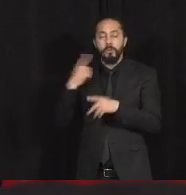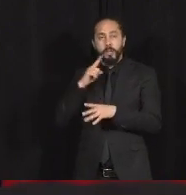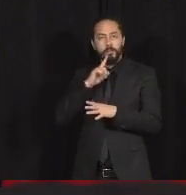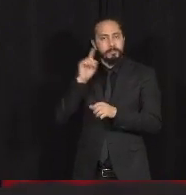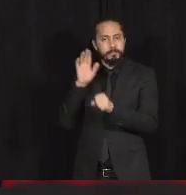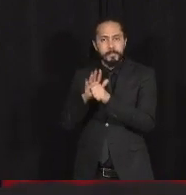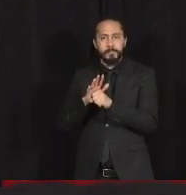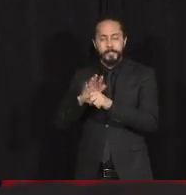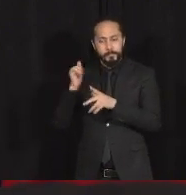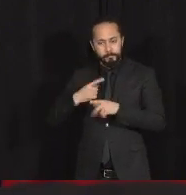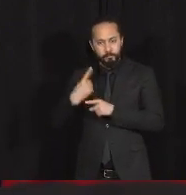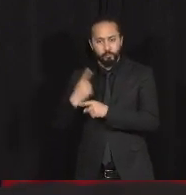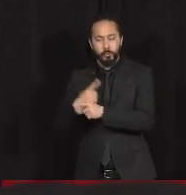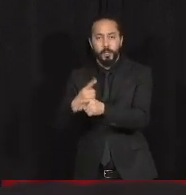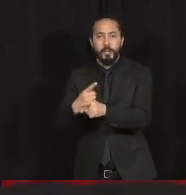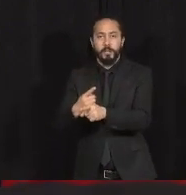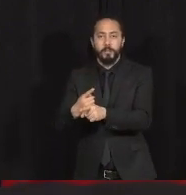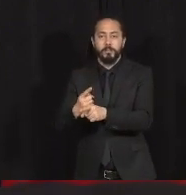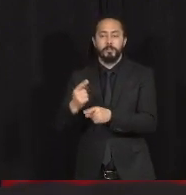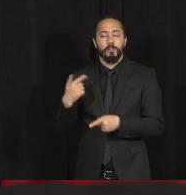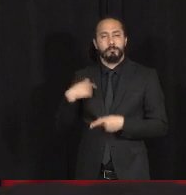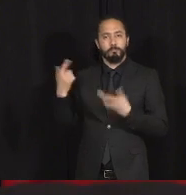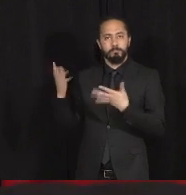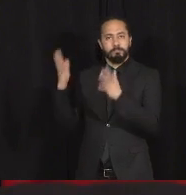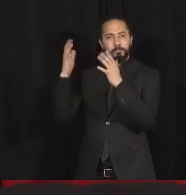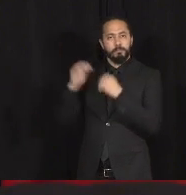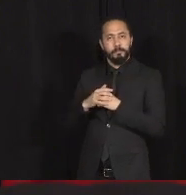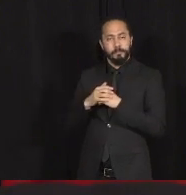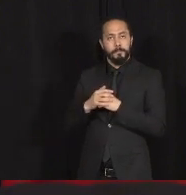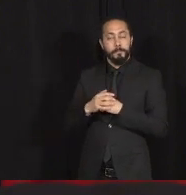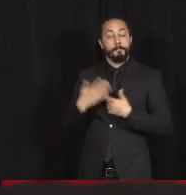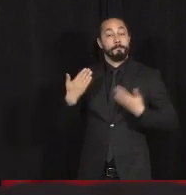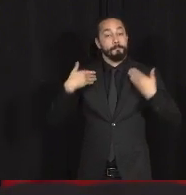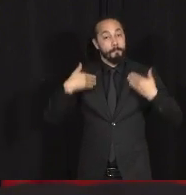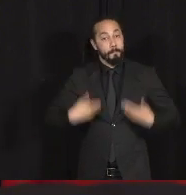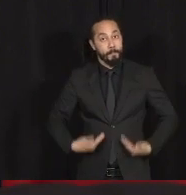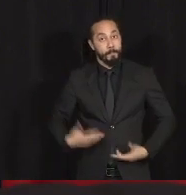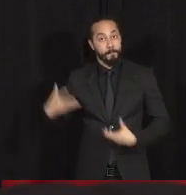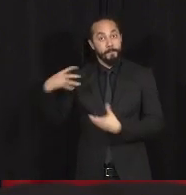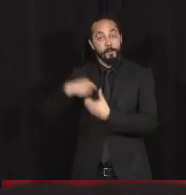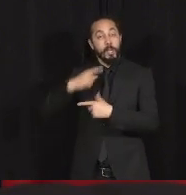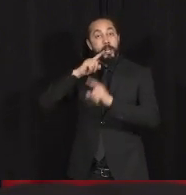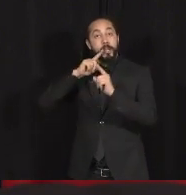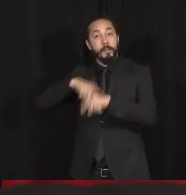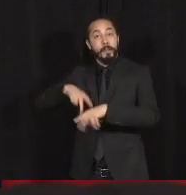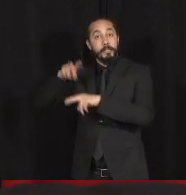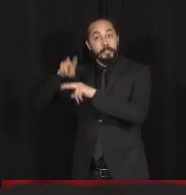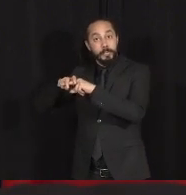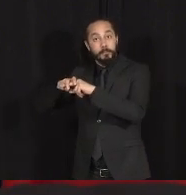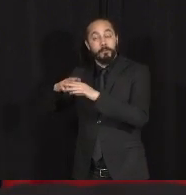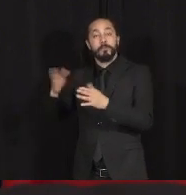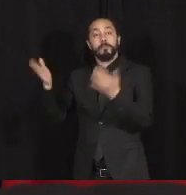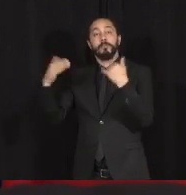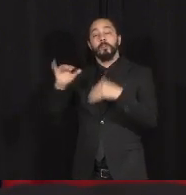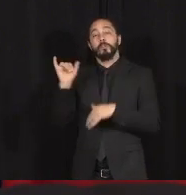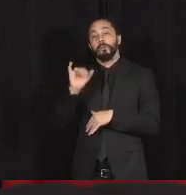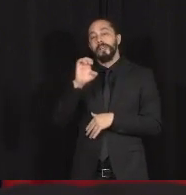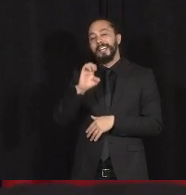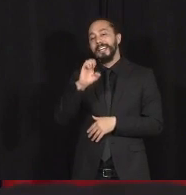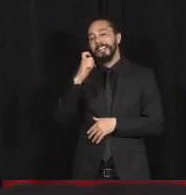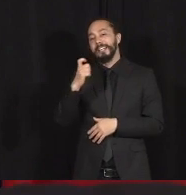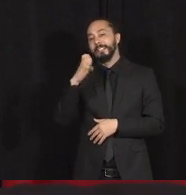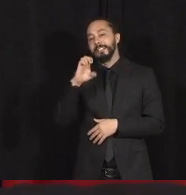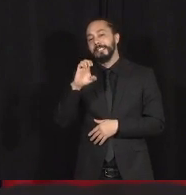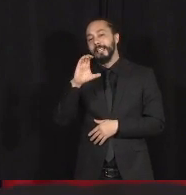personally sit on both the command table and the executive command table, and so I have direct